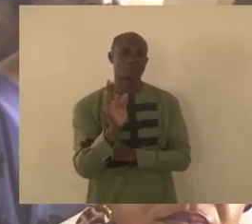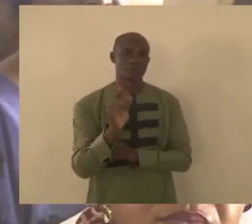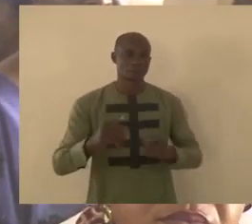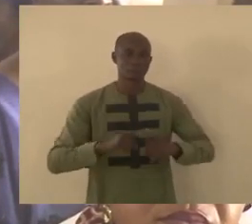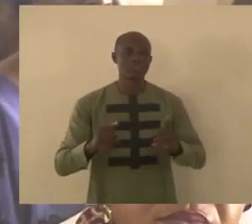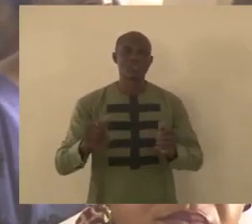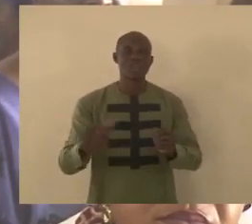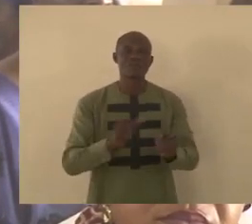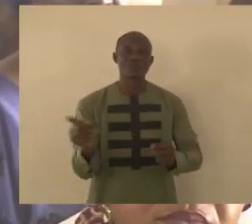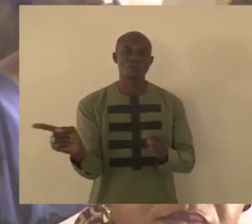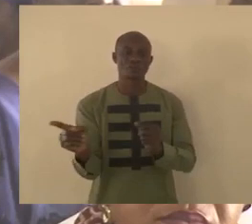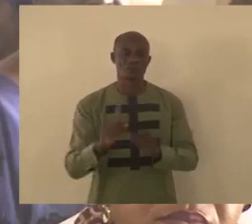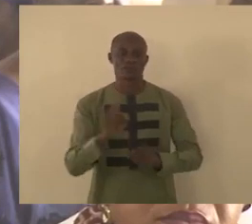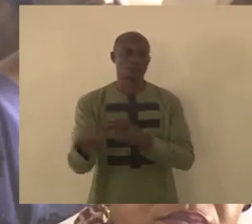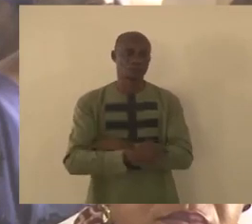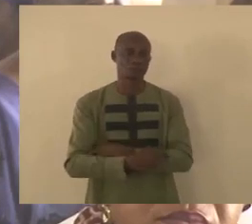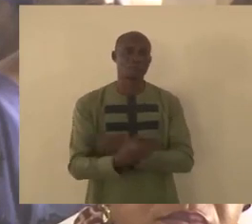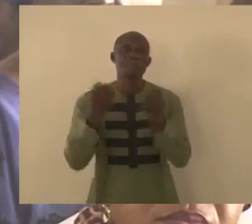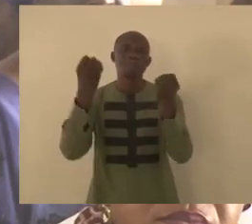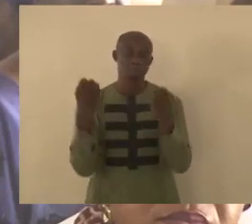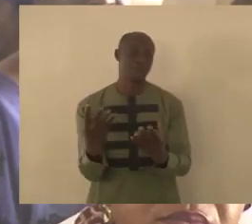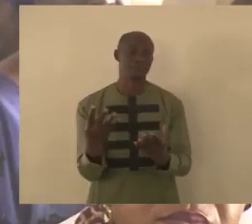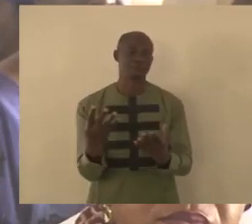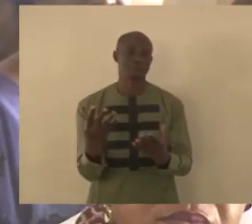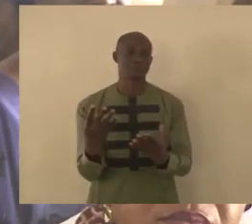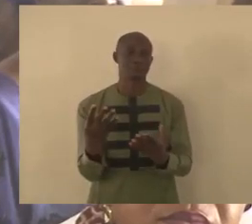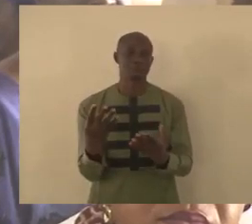which is rampant is in many,